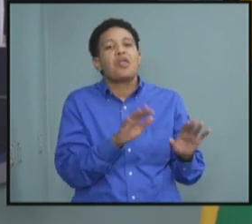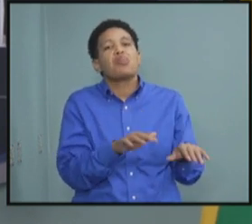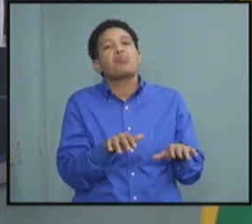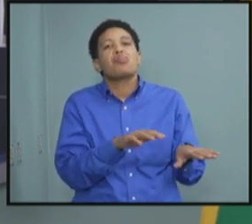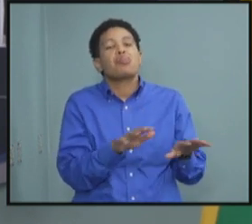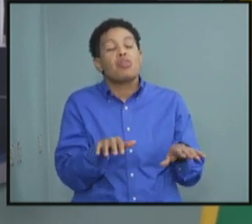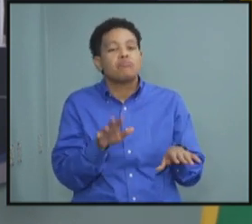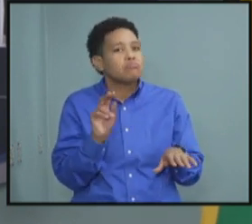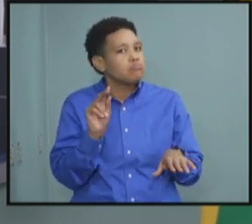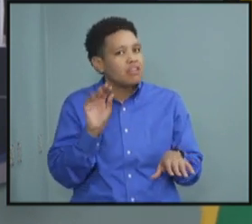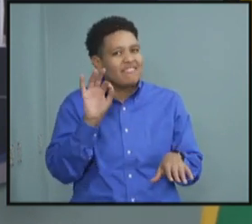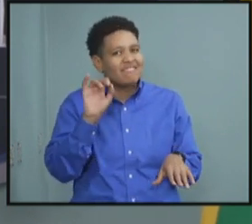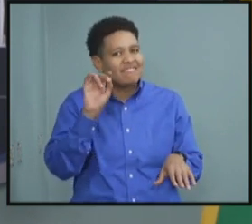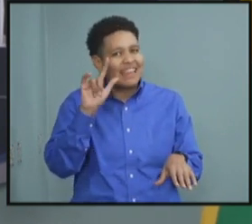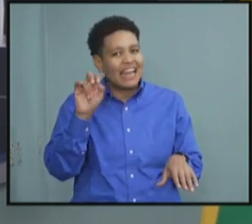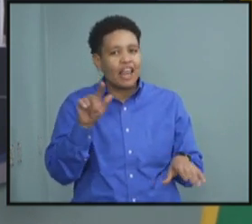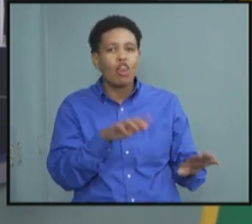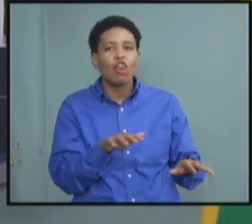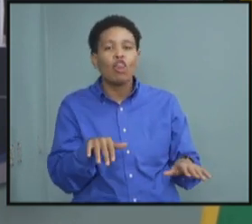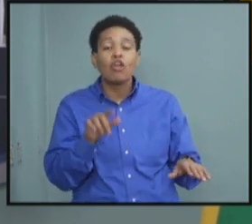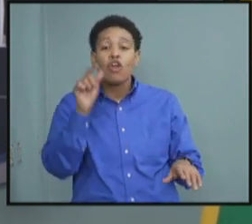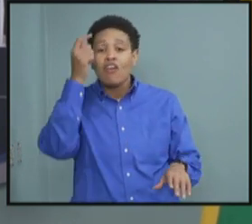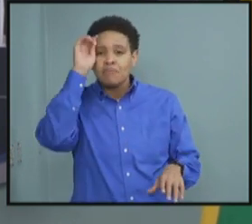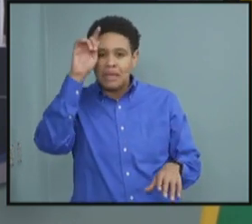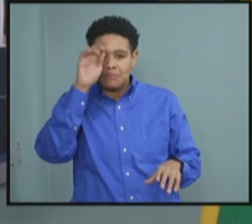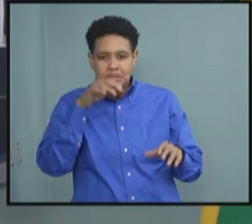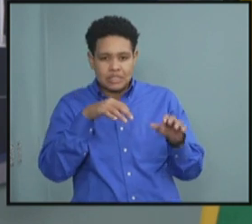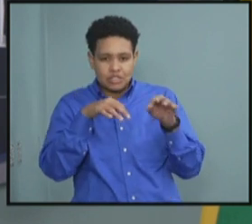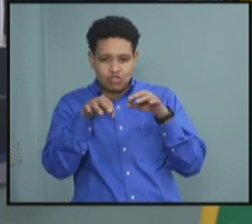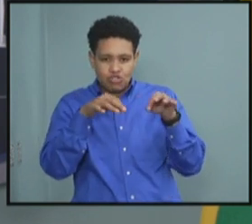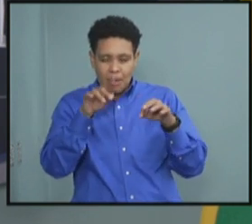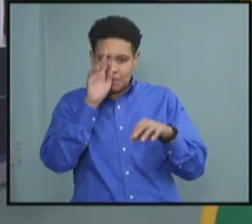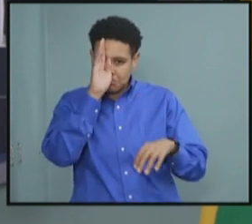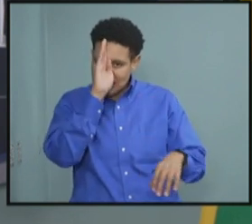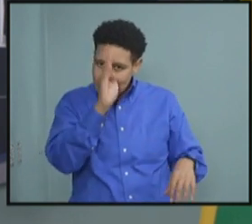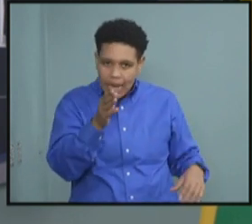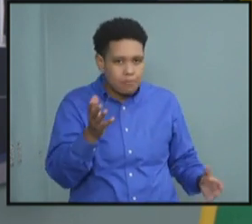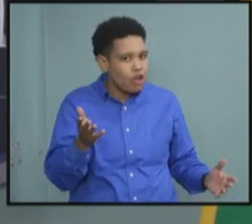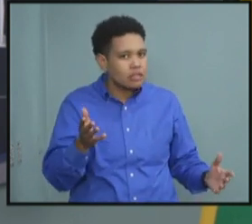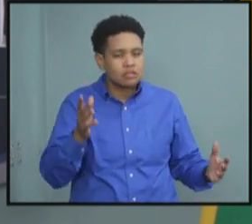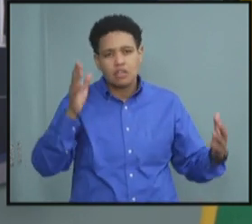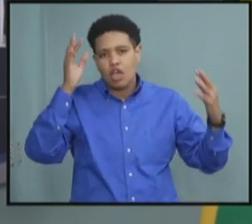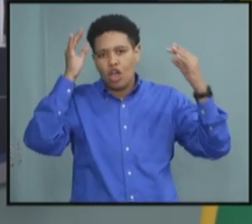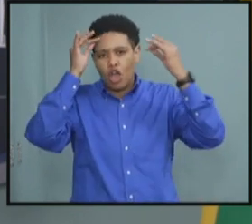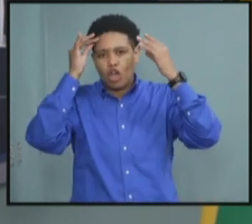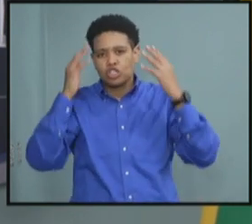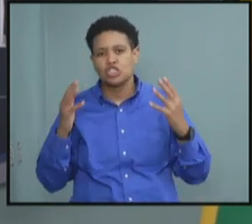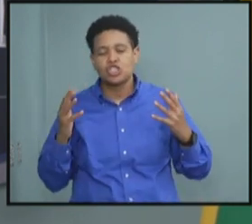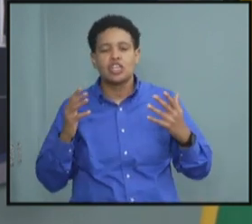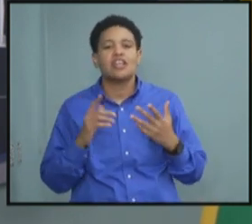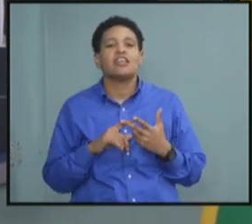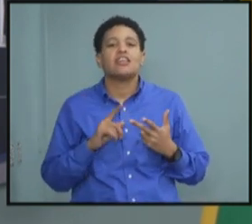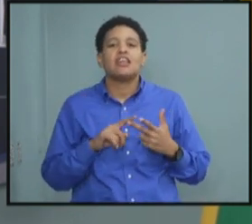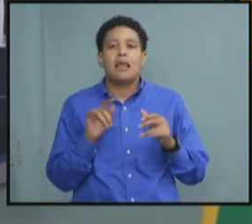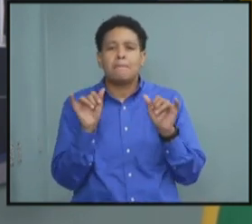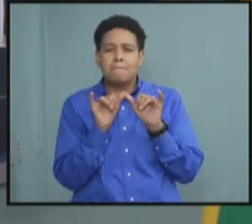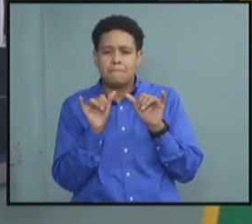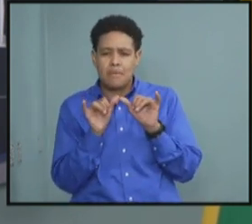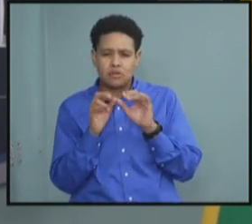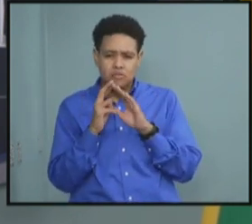can be described as being deliberate, as being considered, as being